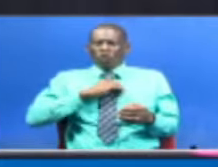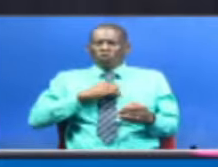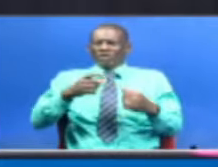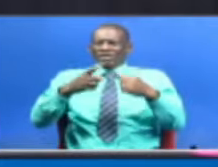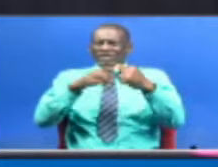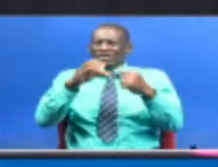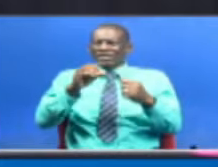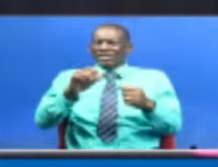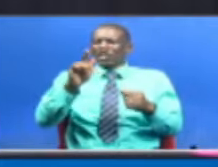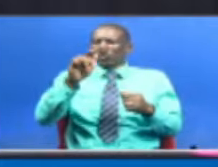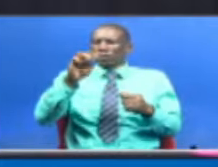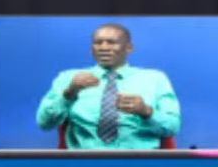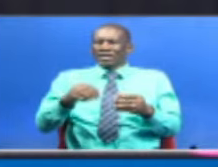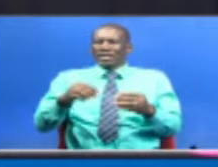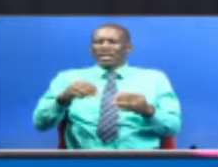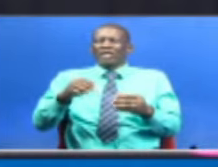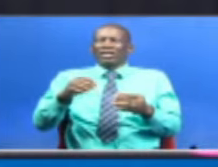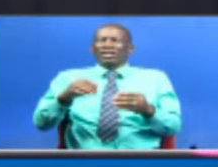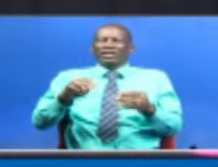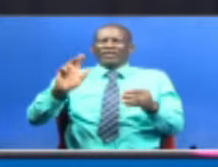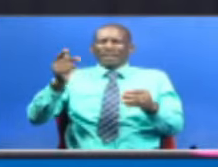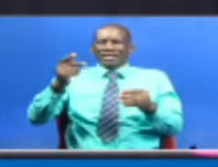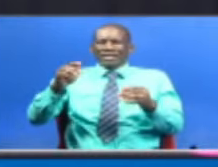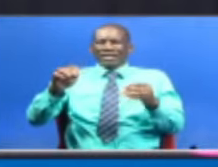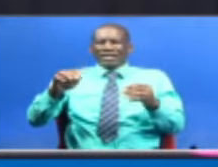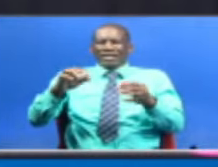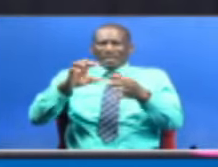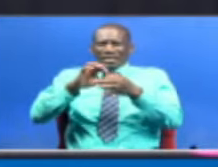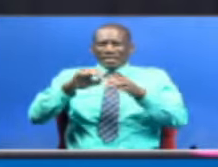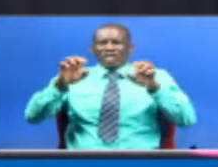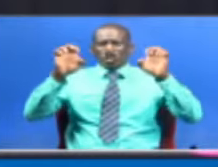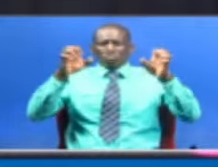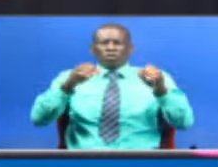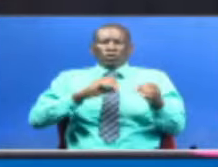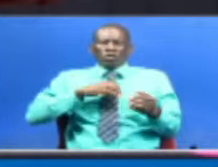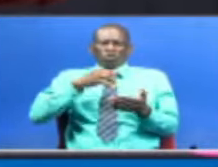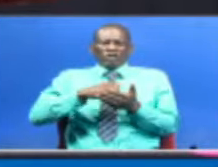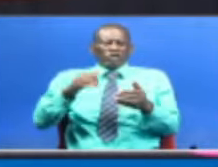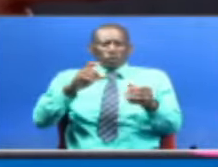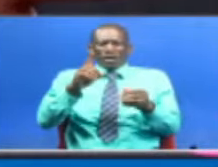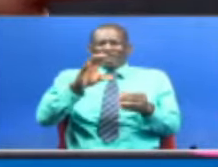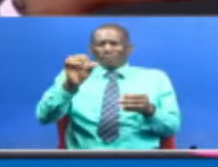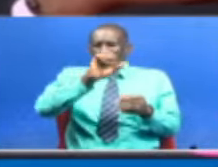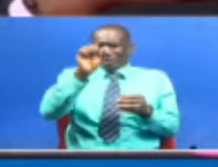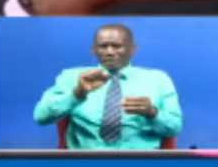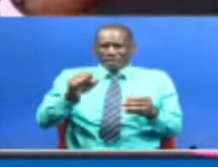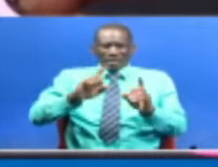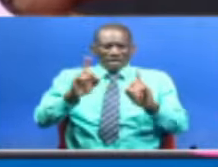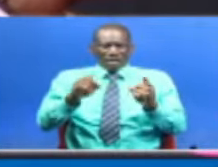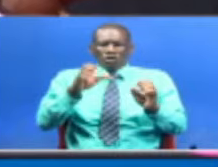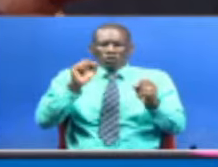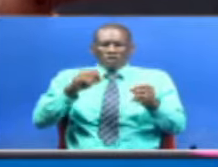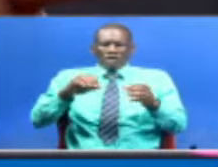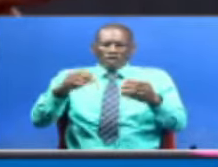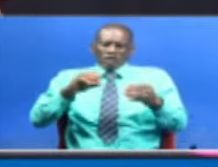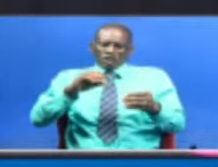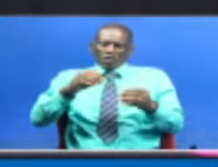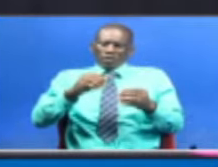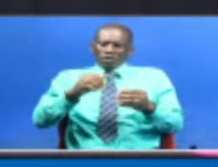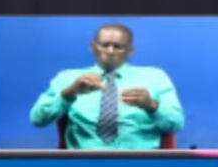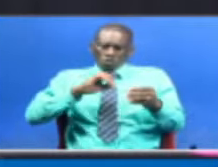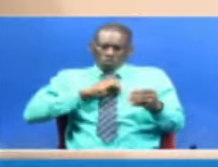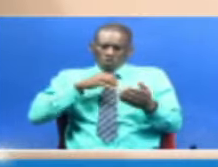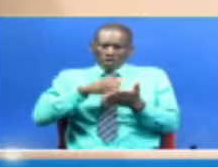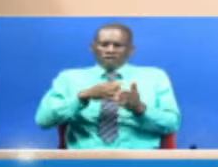Ethiopia-Kenya link? It's 1,000 kilometers. We don't have to own it 100%. We could own it jointly with you, with World Bank, and be able to